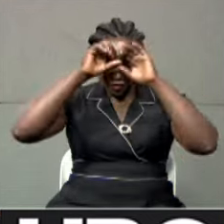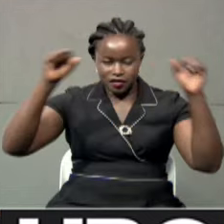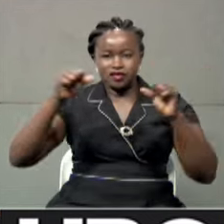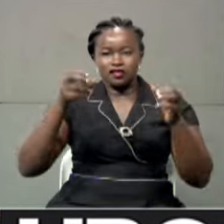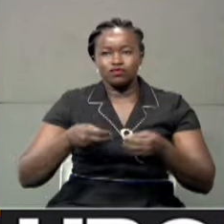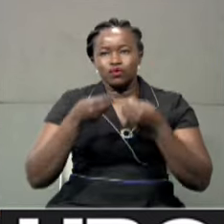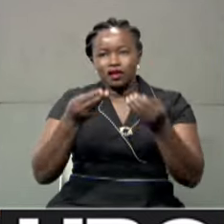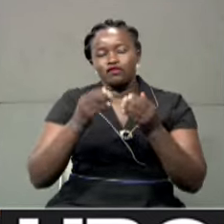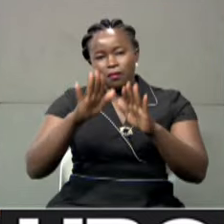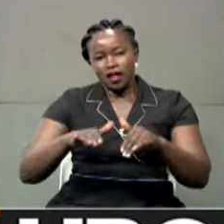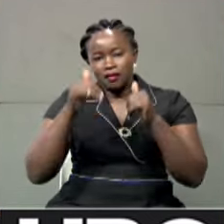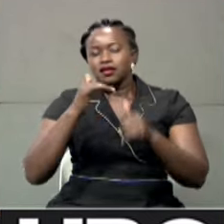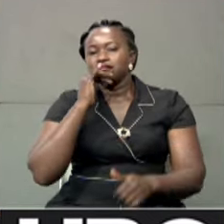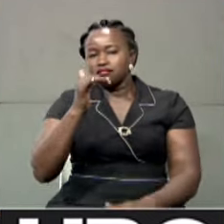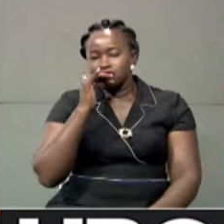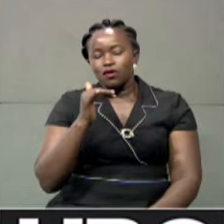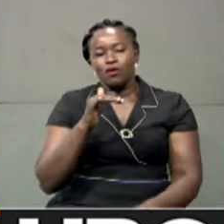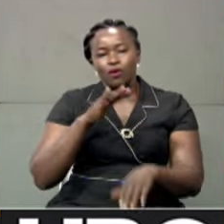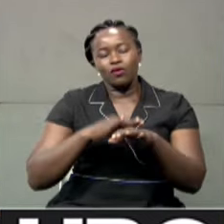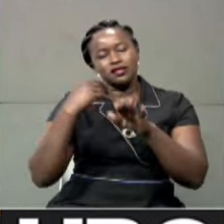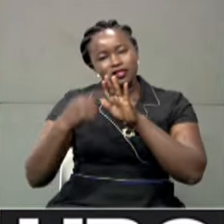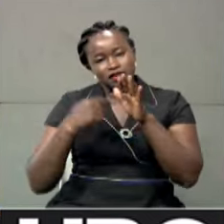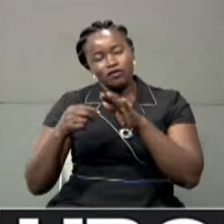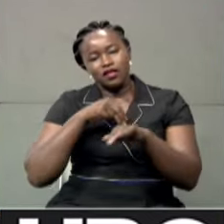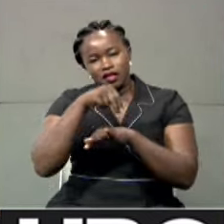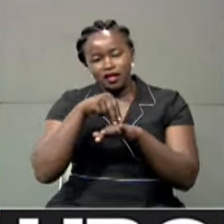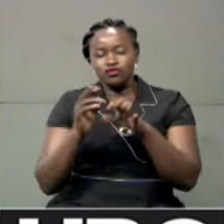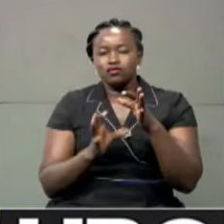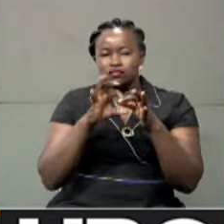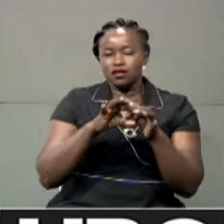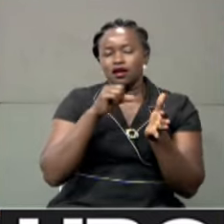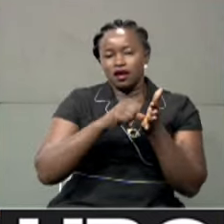to Parliament an address on the State of the Nation in accordance with Article 101.